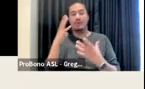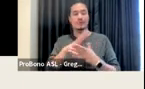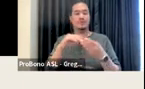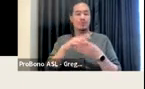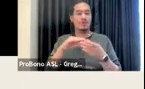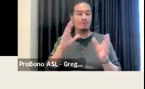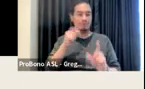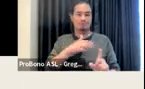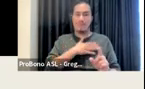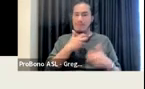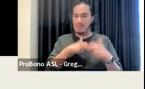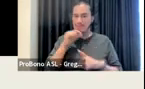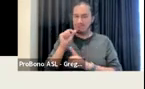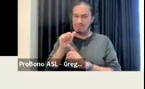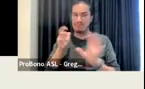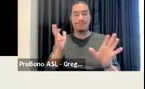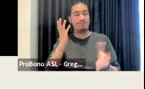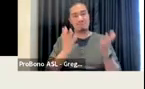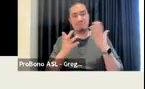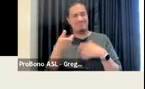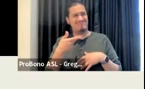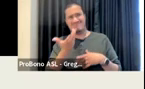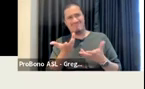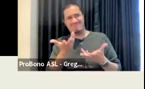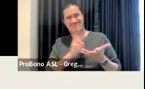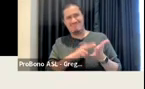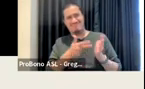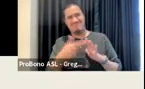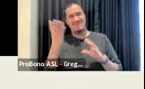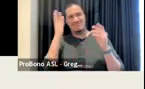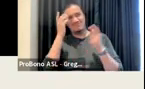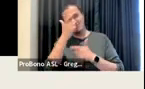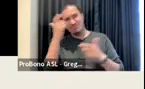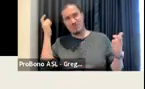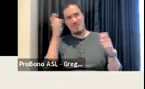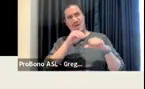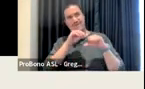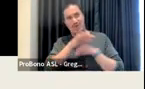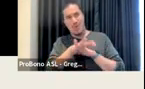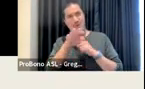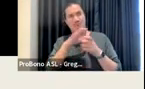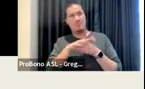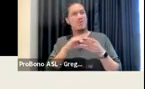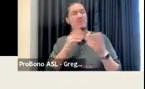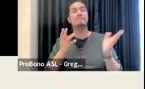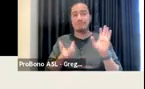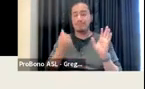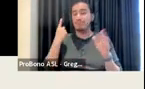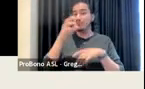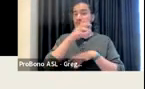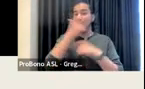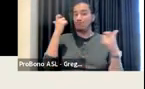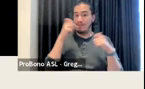about today. So you're probably like, well, what is trauma-informed storytelling? So trauma-informed